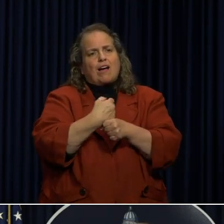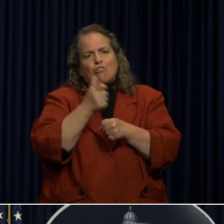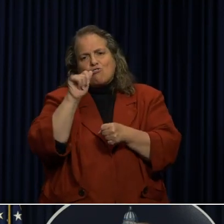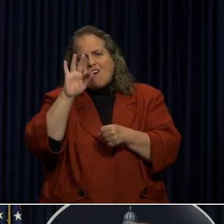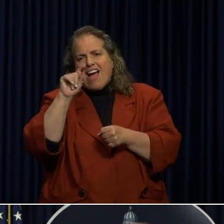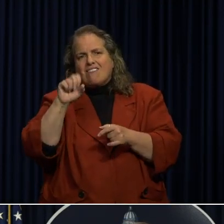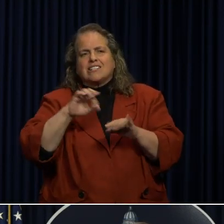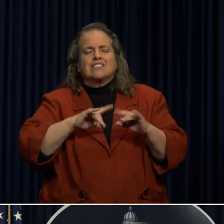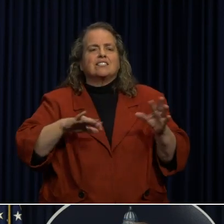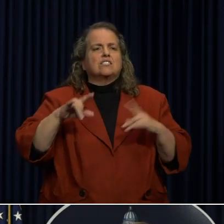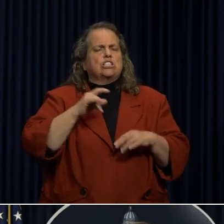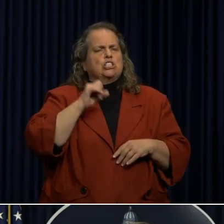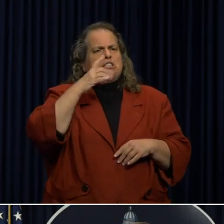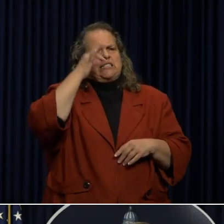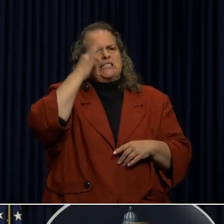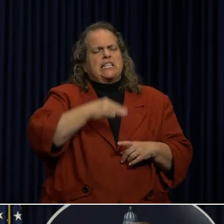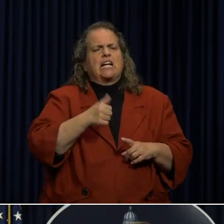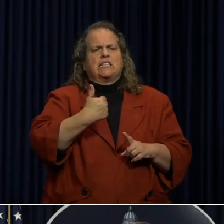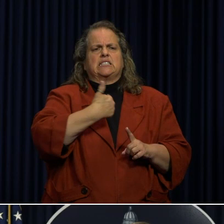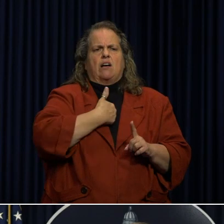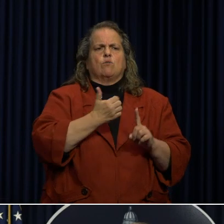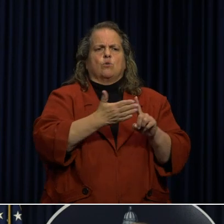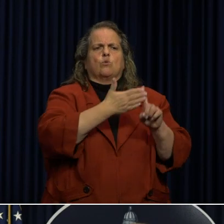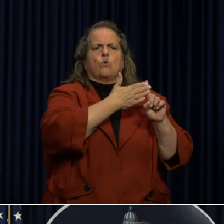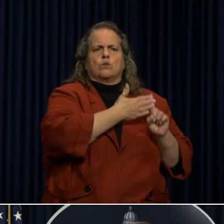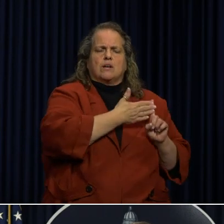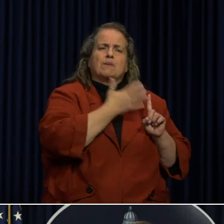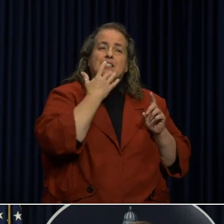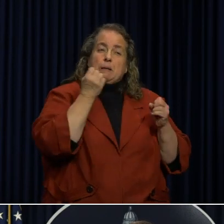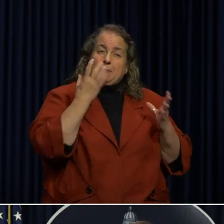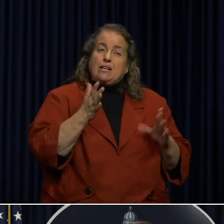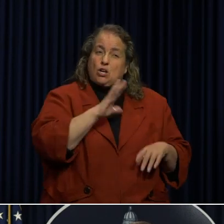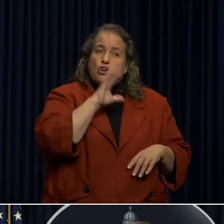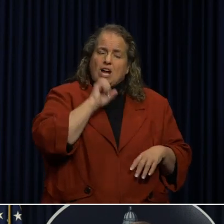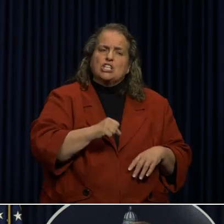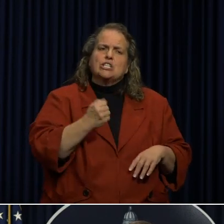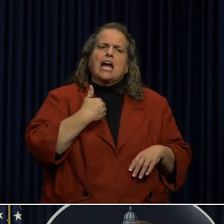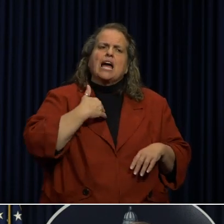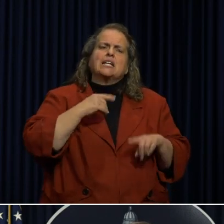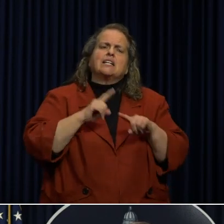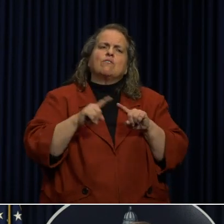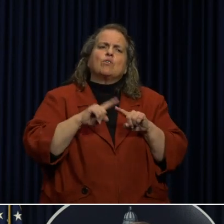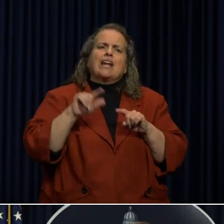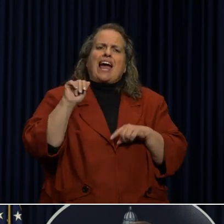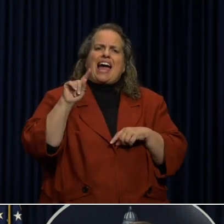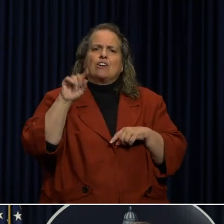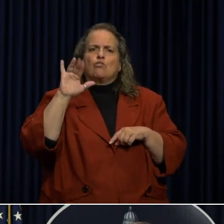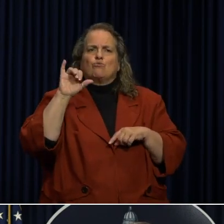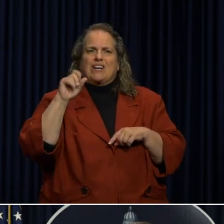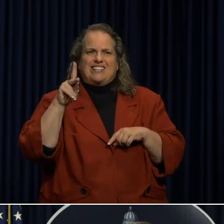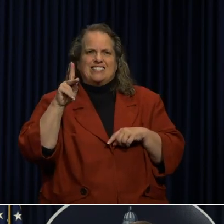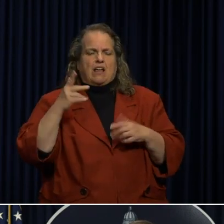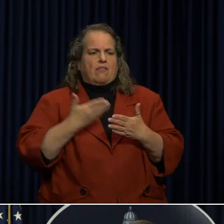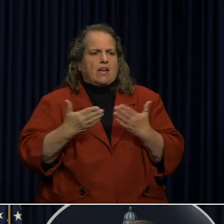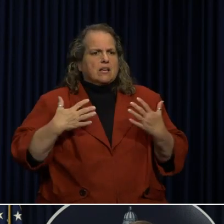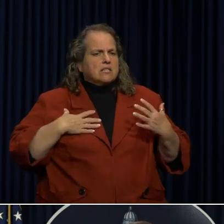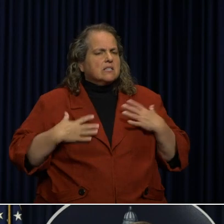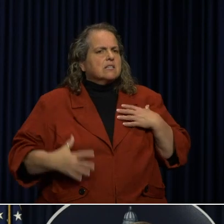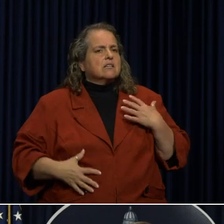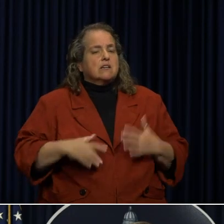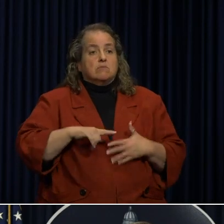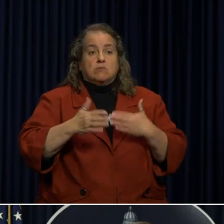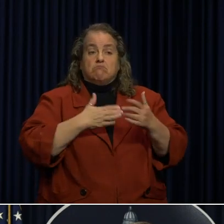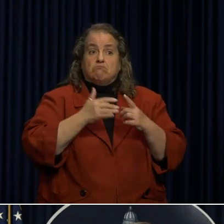had self-quarantined because, like many her age, she had some at-risk factors. But despite her isolation, she started